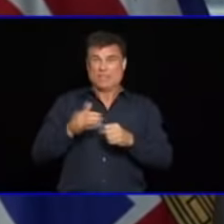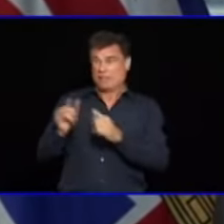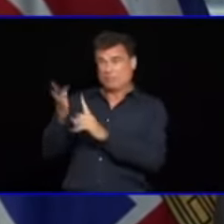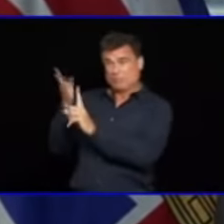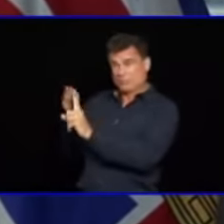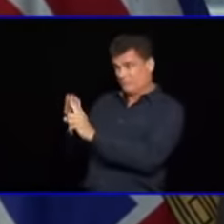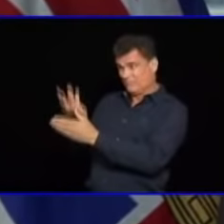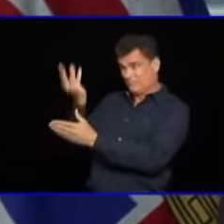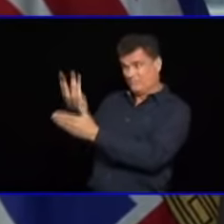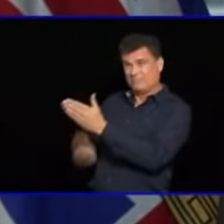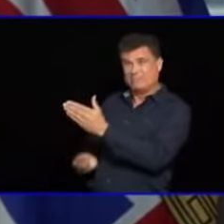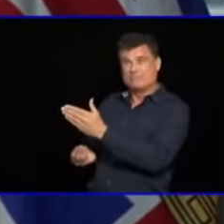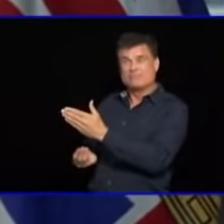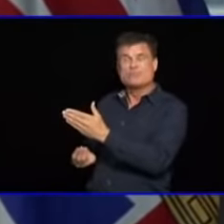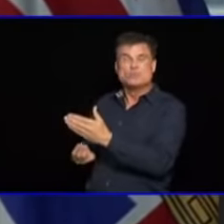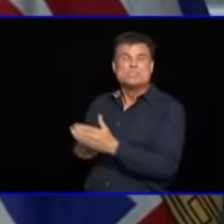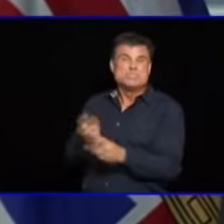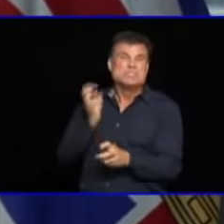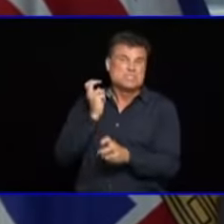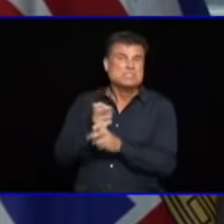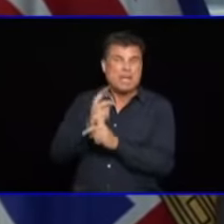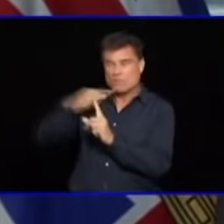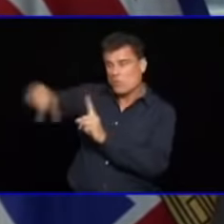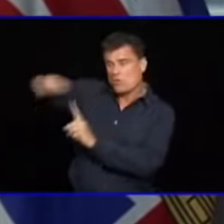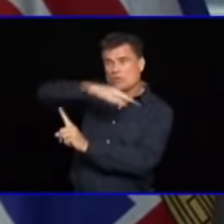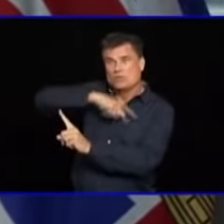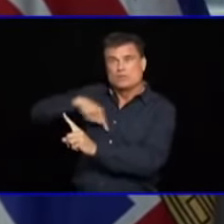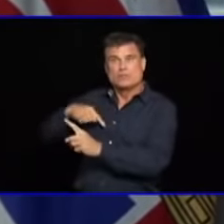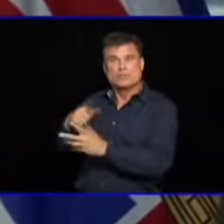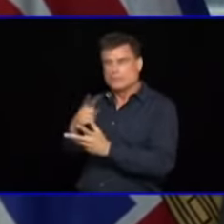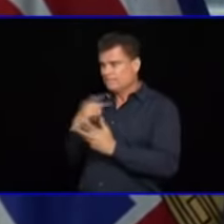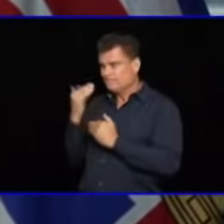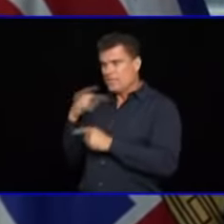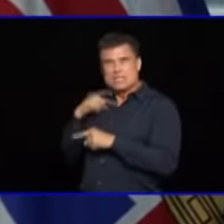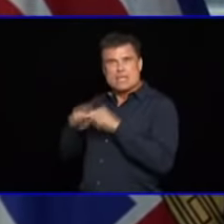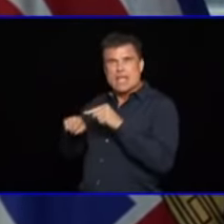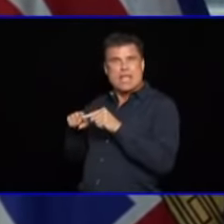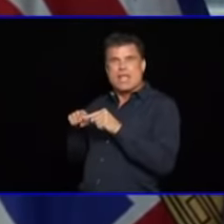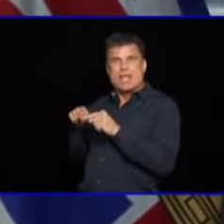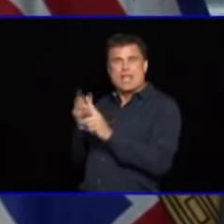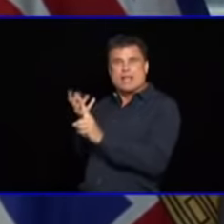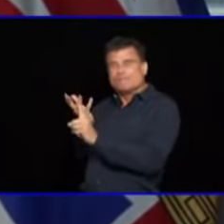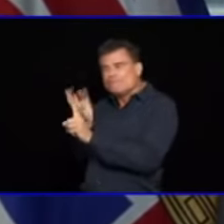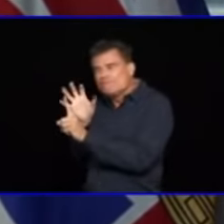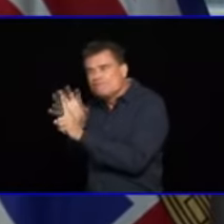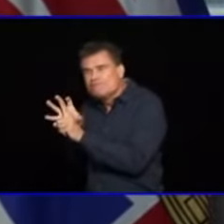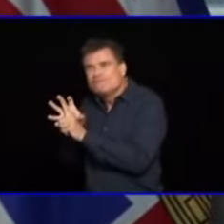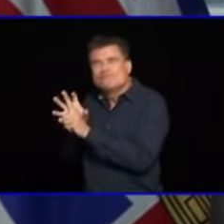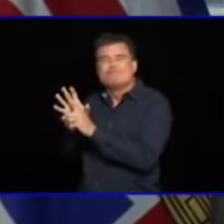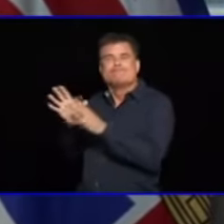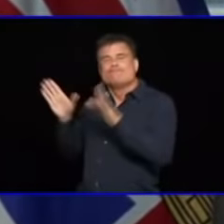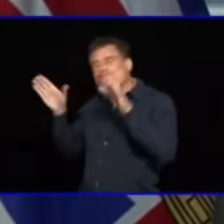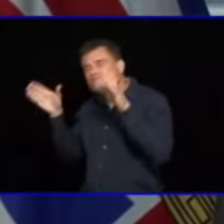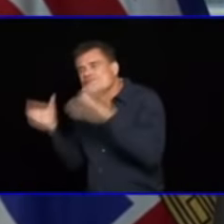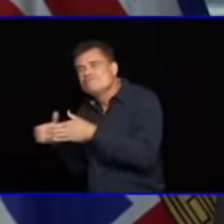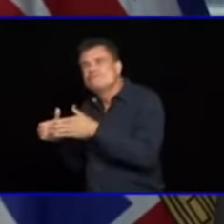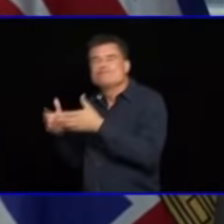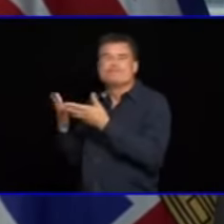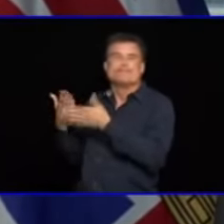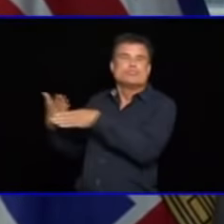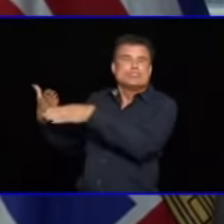very challenging time to express grief, to grieve together because of the limitations imposed on us